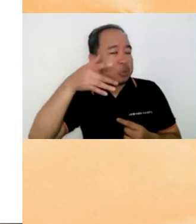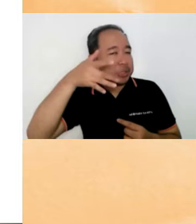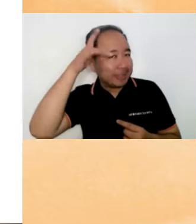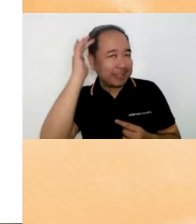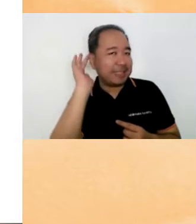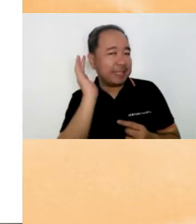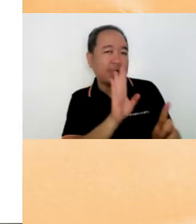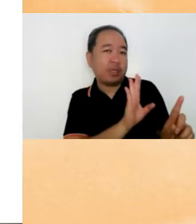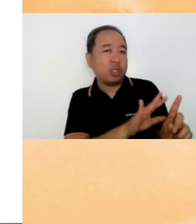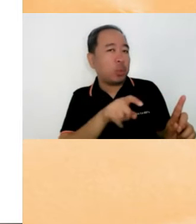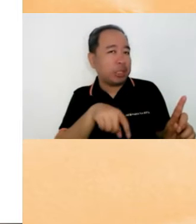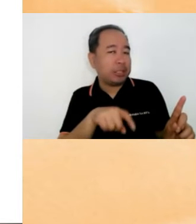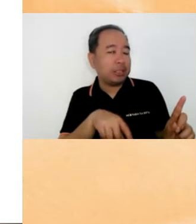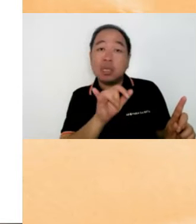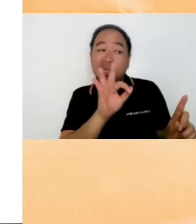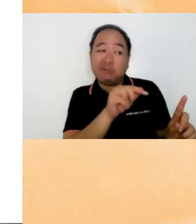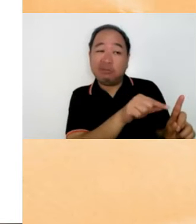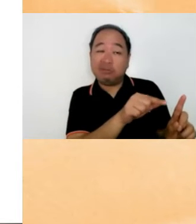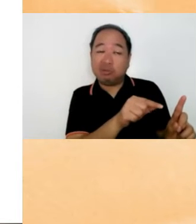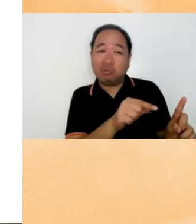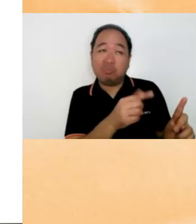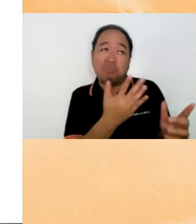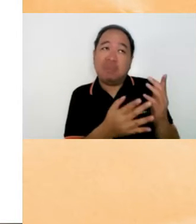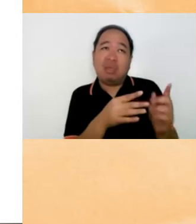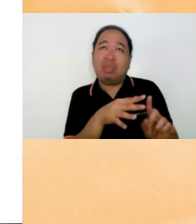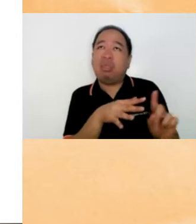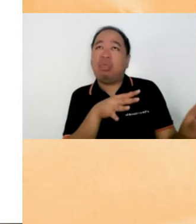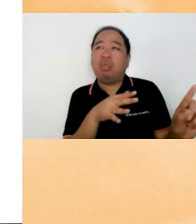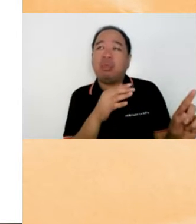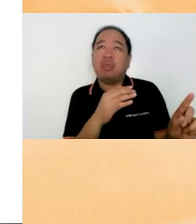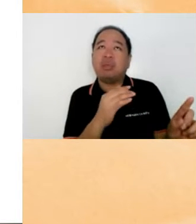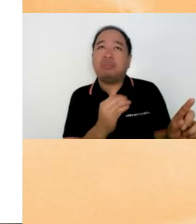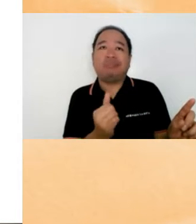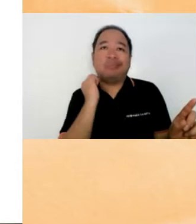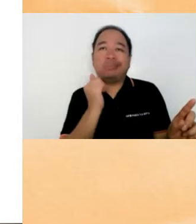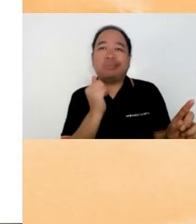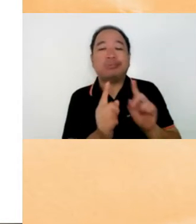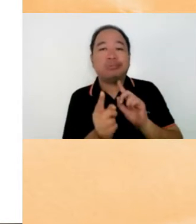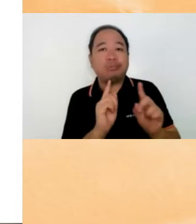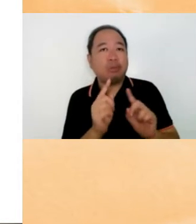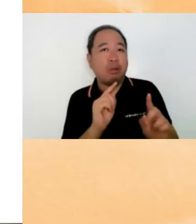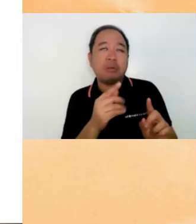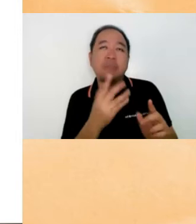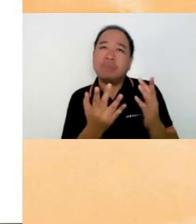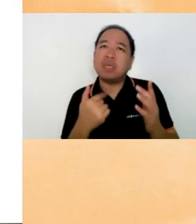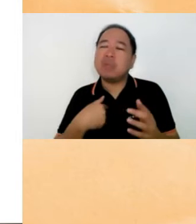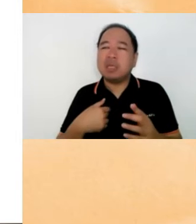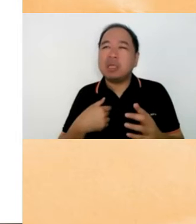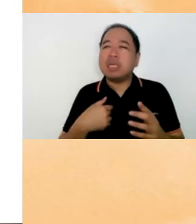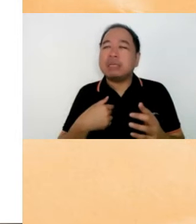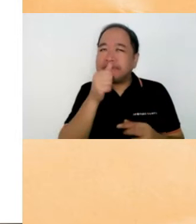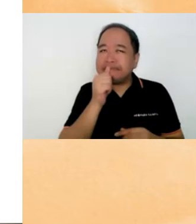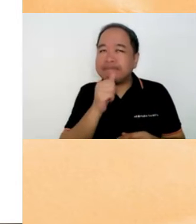want to talk to you. You have at least be there when they want to talk. You have to listen and understand without being intrusive. You don't